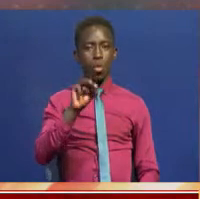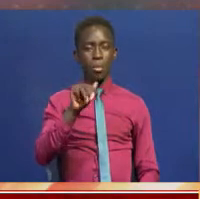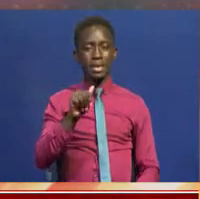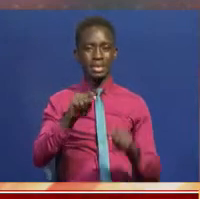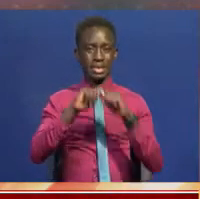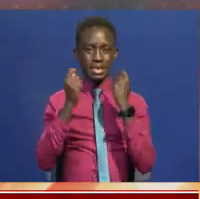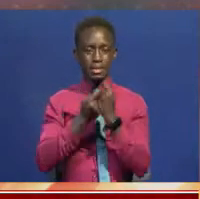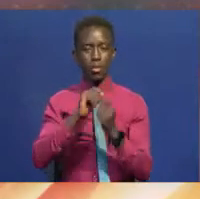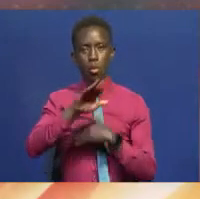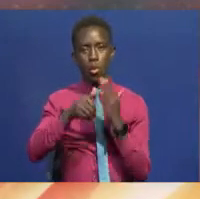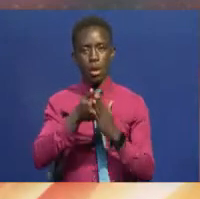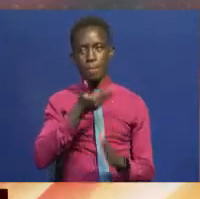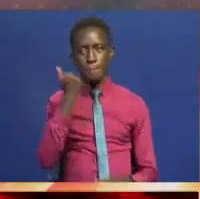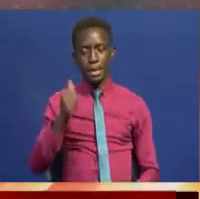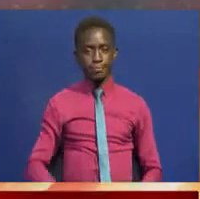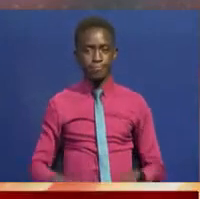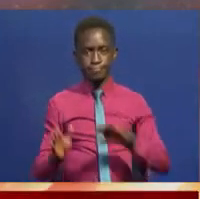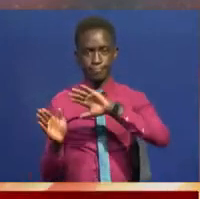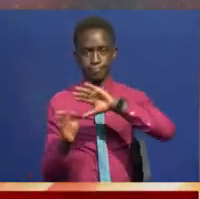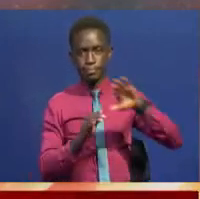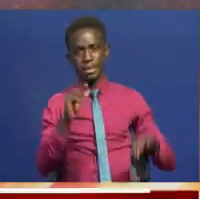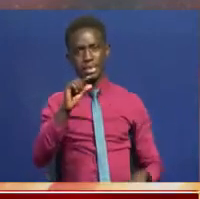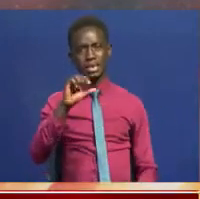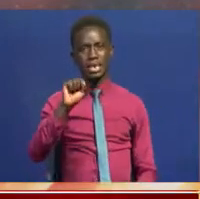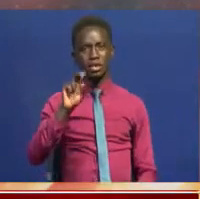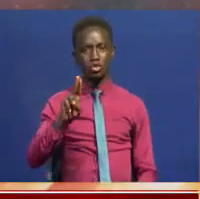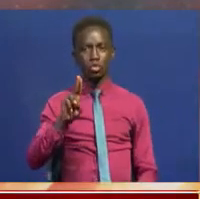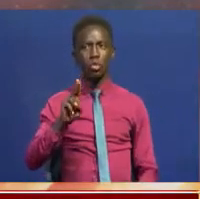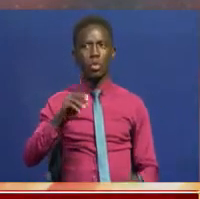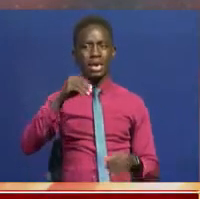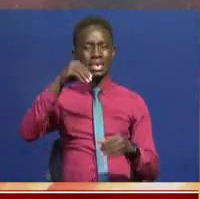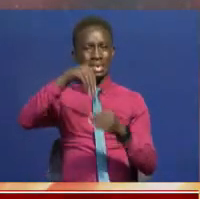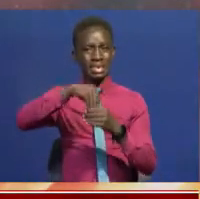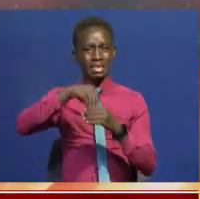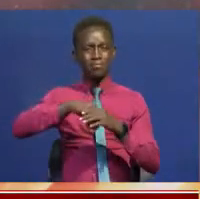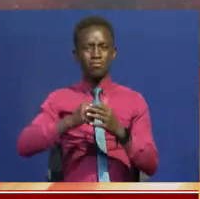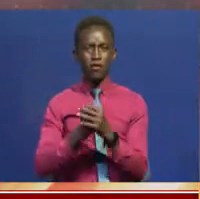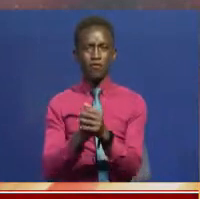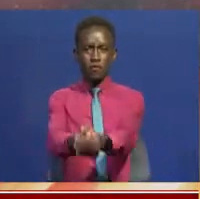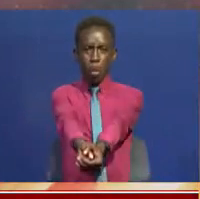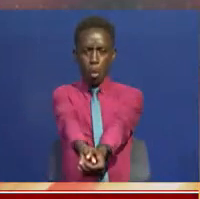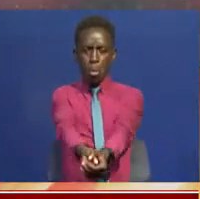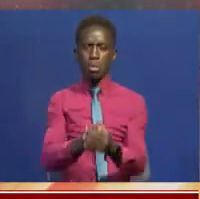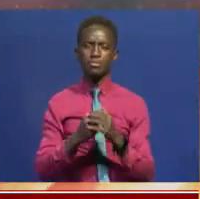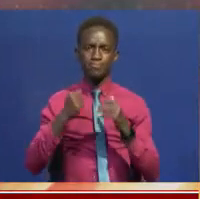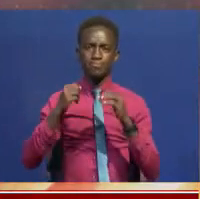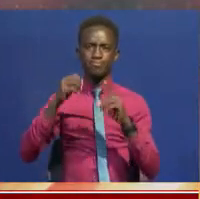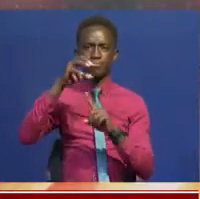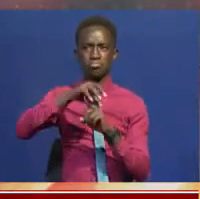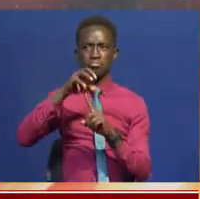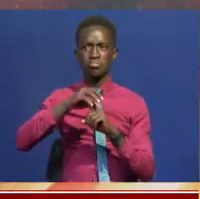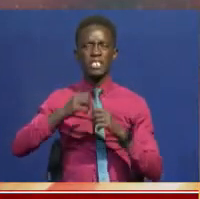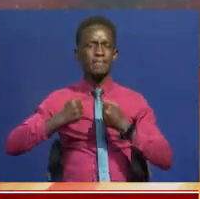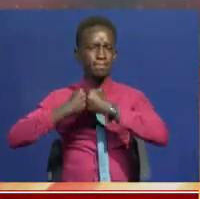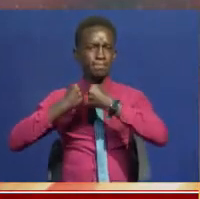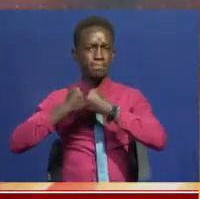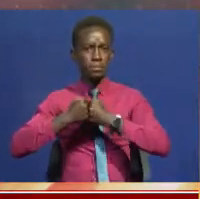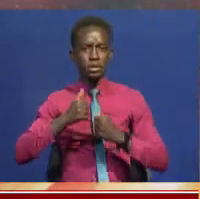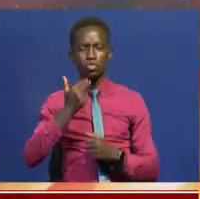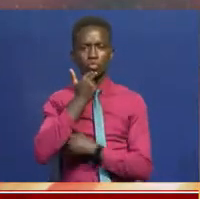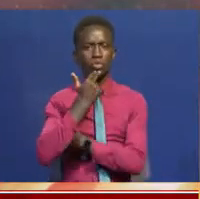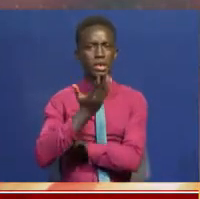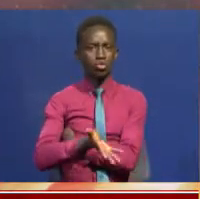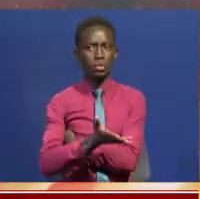Moving on, the GSU Inter-Companies Volleyball Championship sparked off today on Tuesday at the Embakasi B training campus with